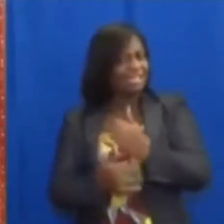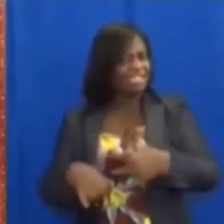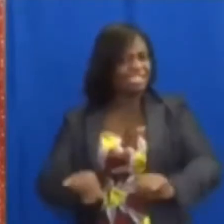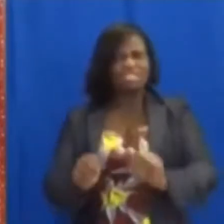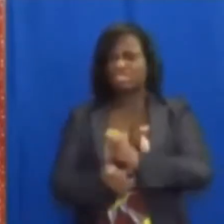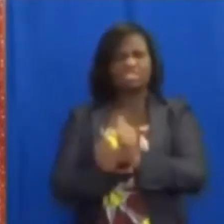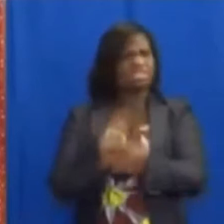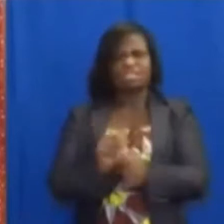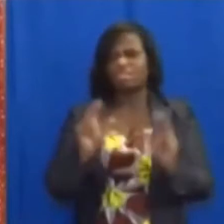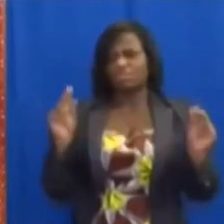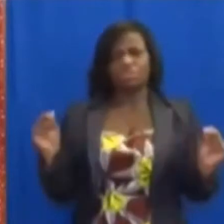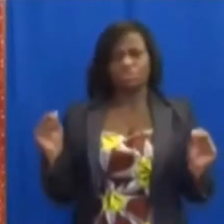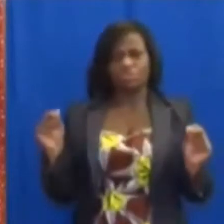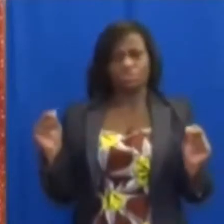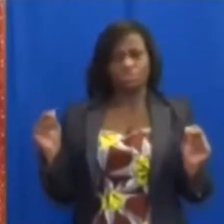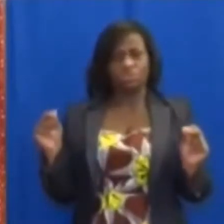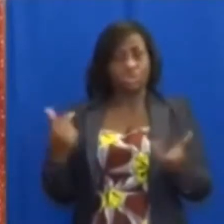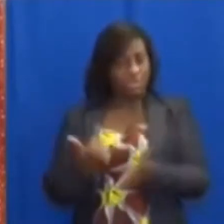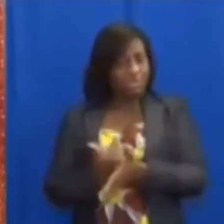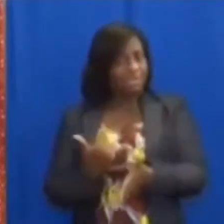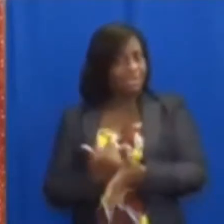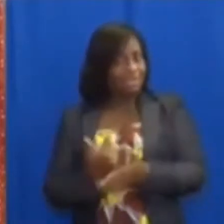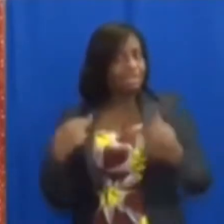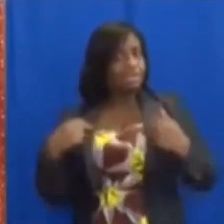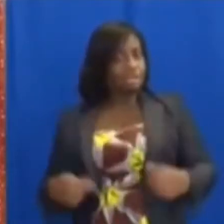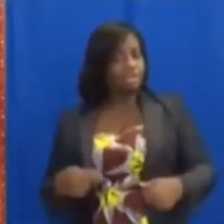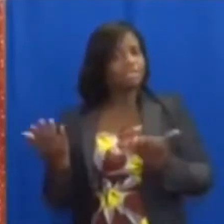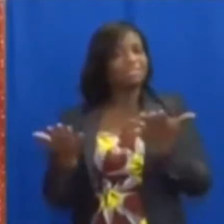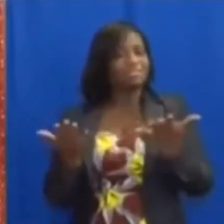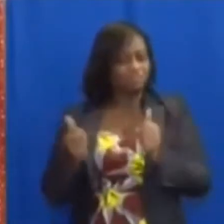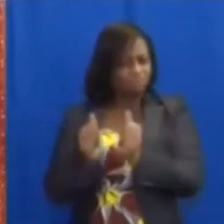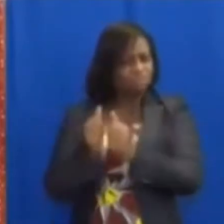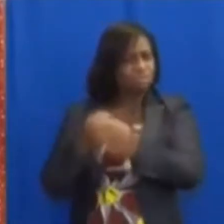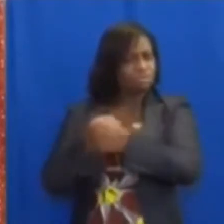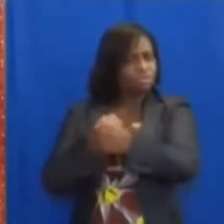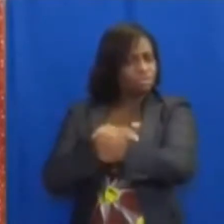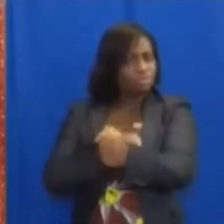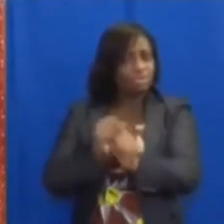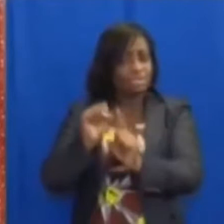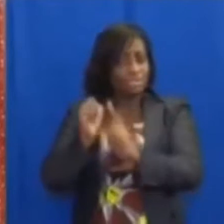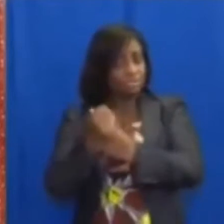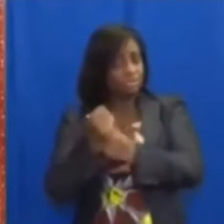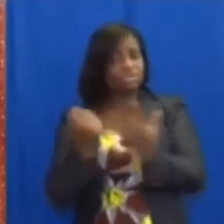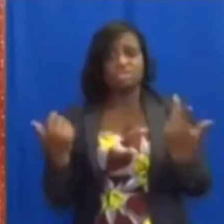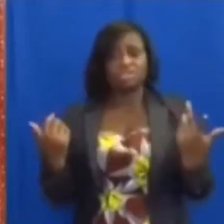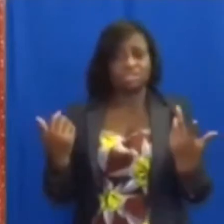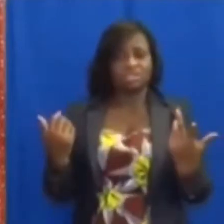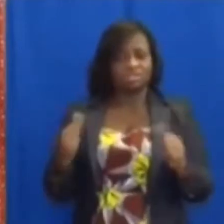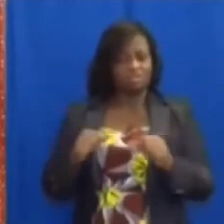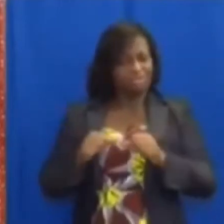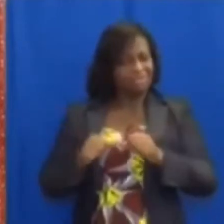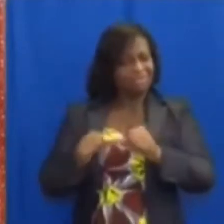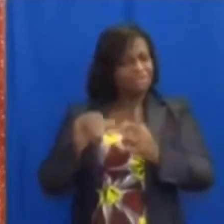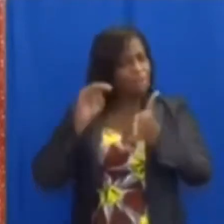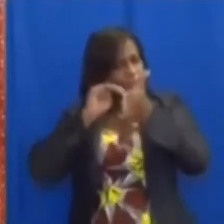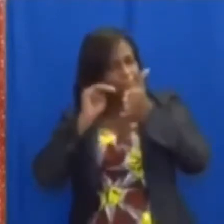has still not changed. The Ghana Health Service, with the support of relevant institutions,